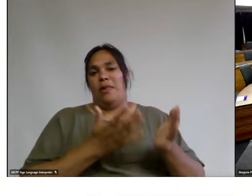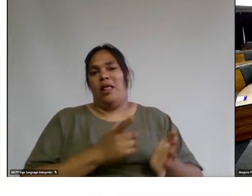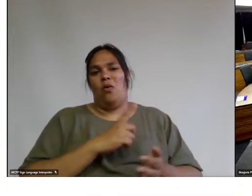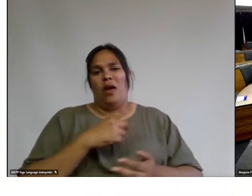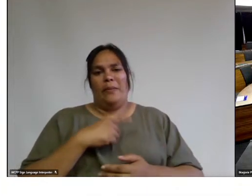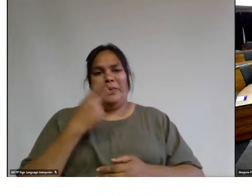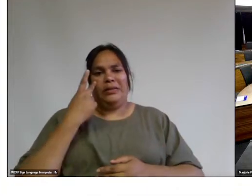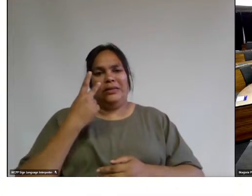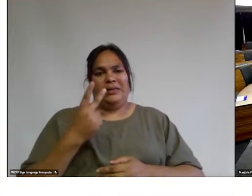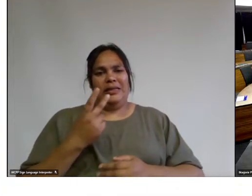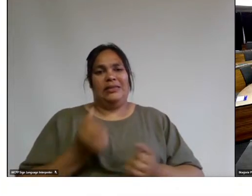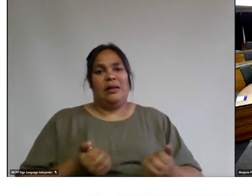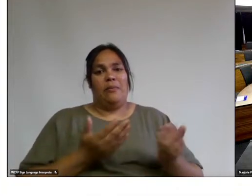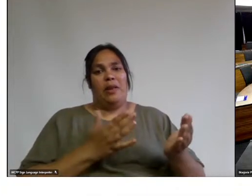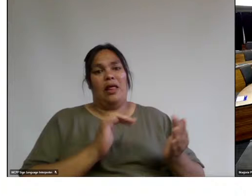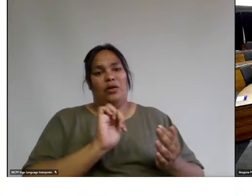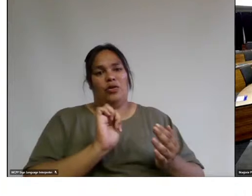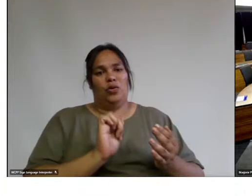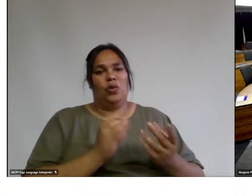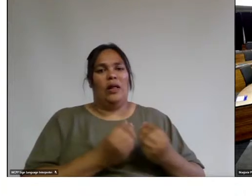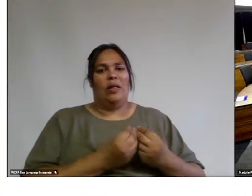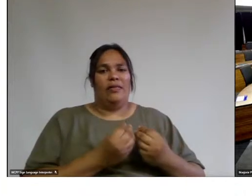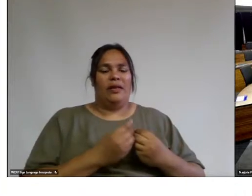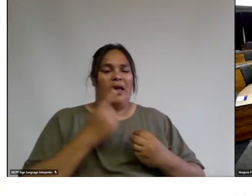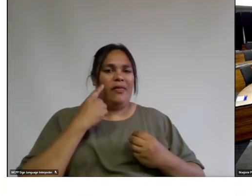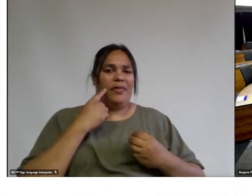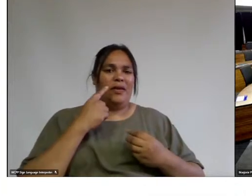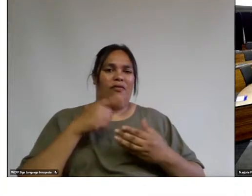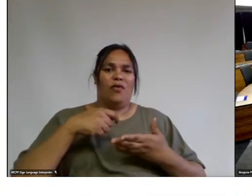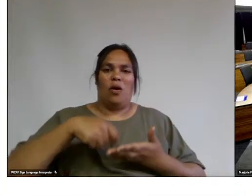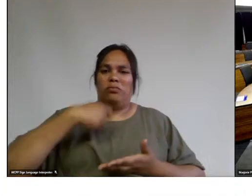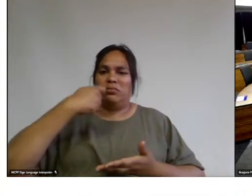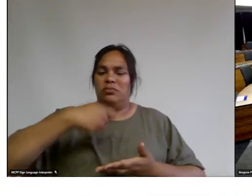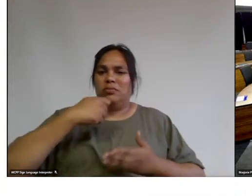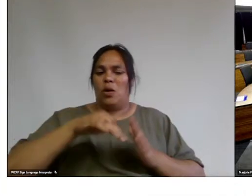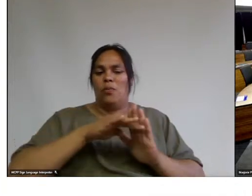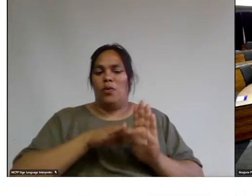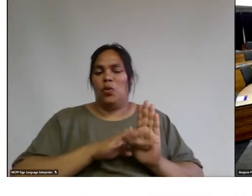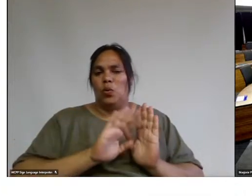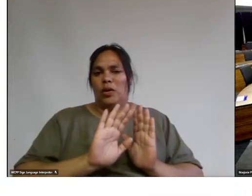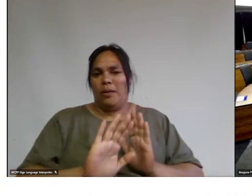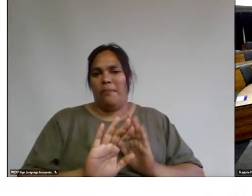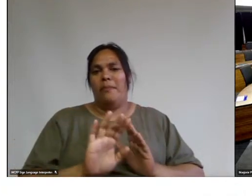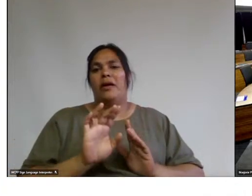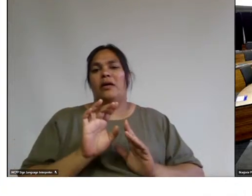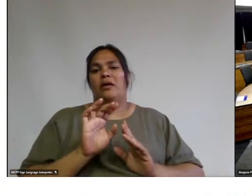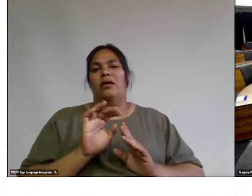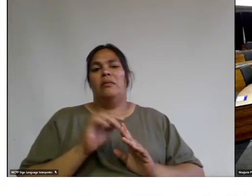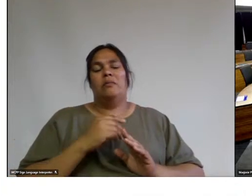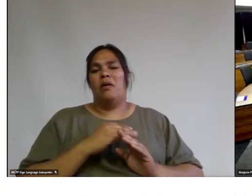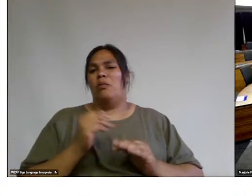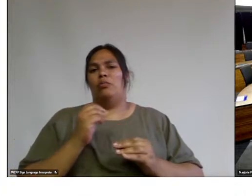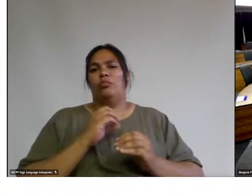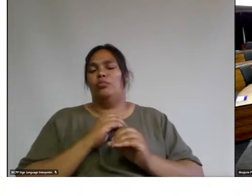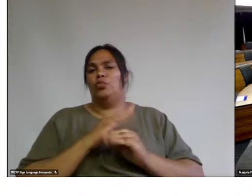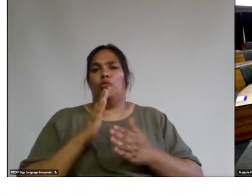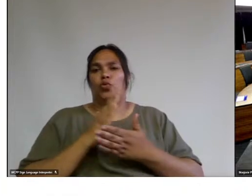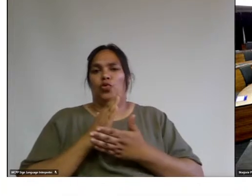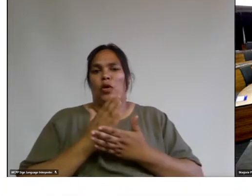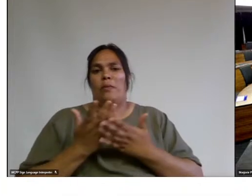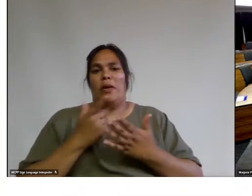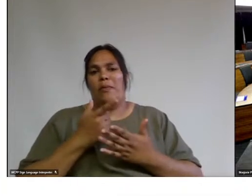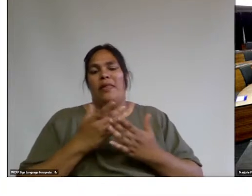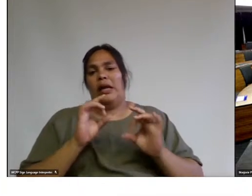see that the suppliers of, I think, some of the nutrition program that I'm not sure, perhaps that could